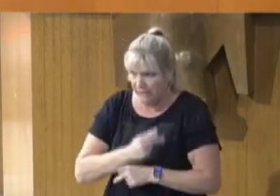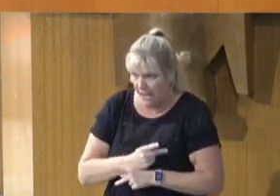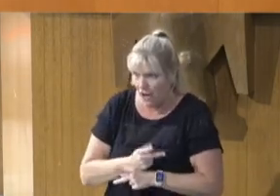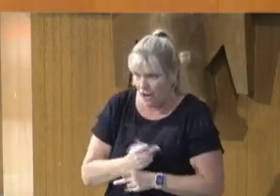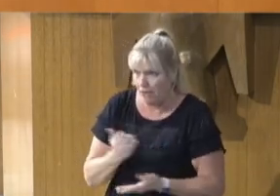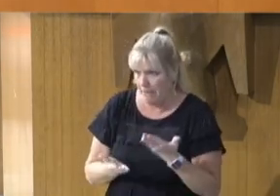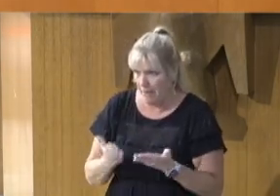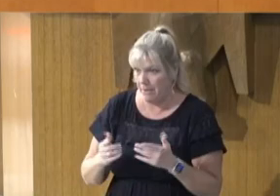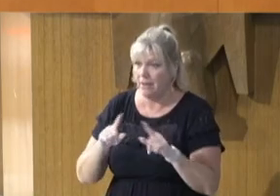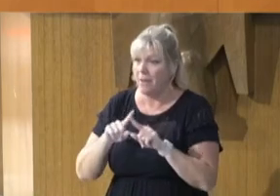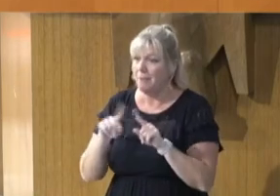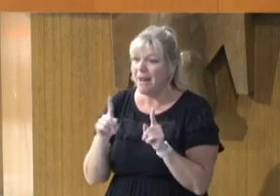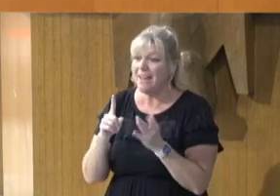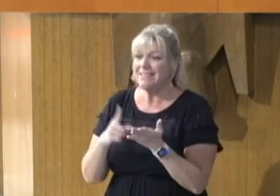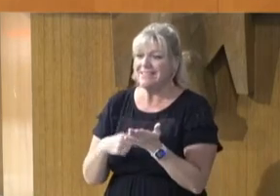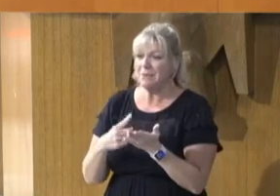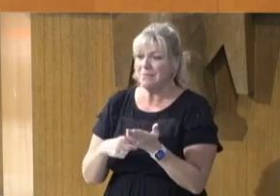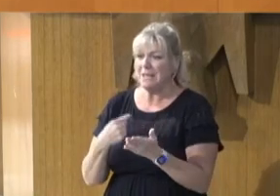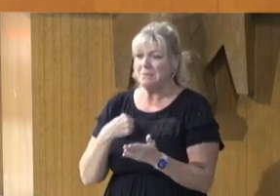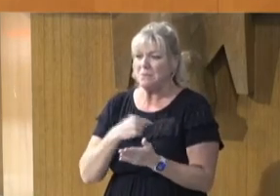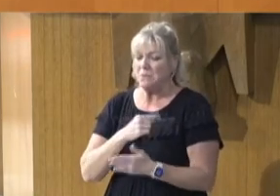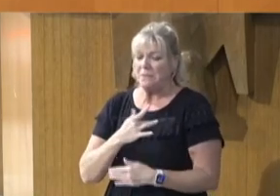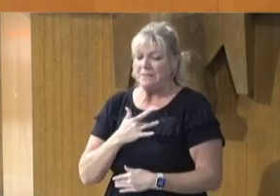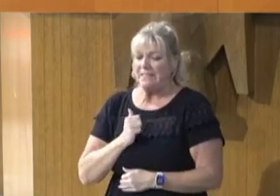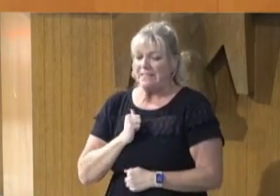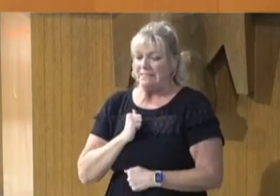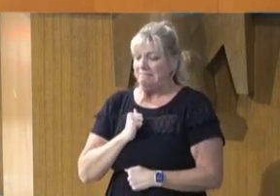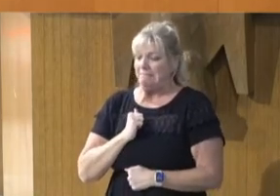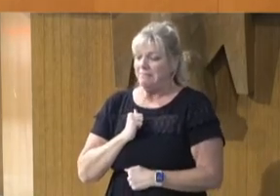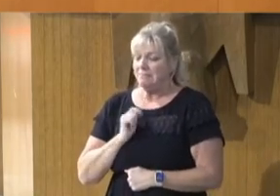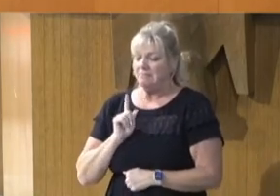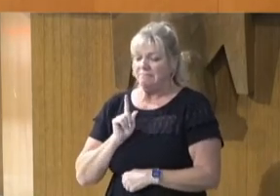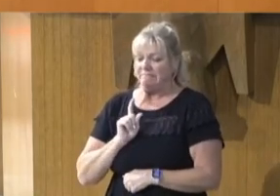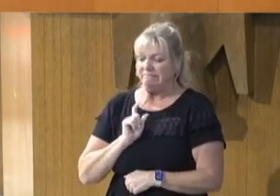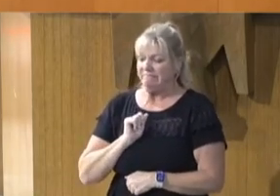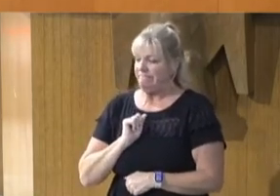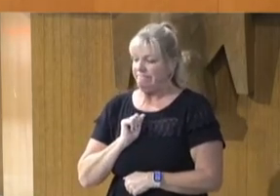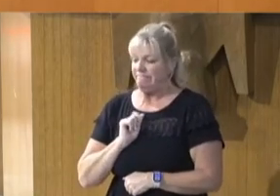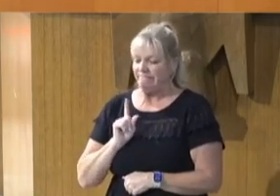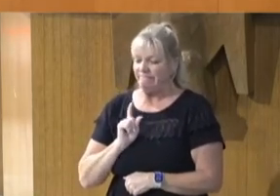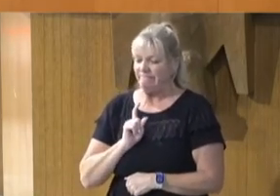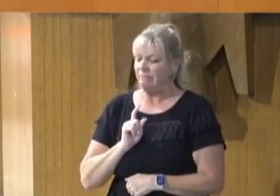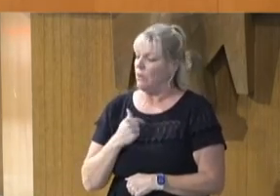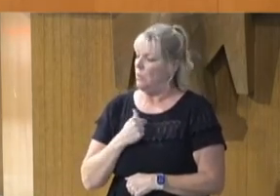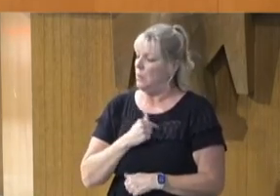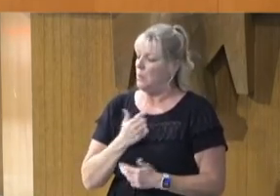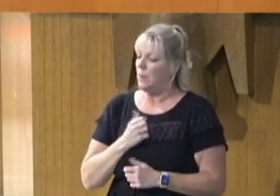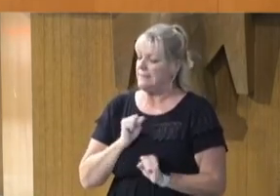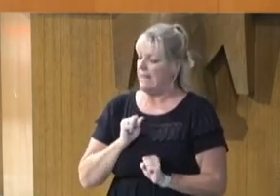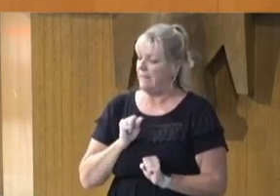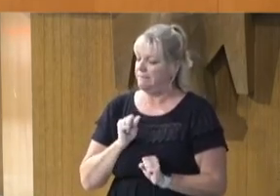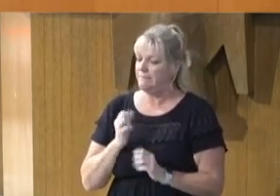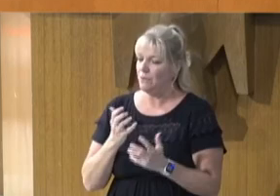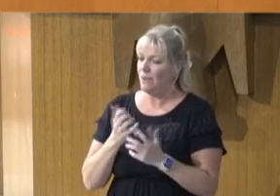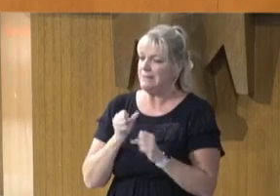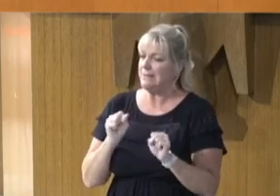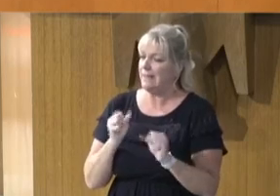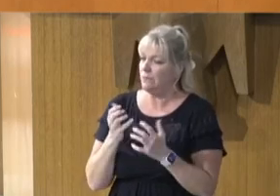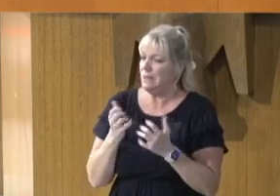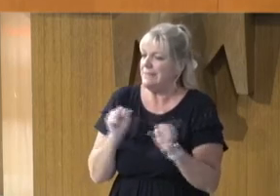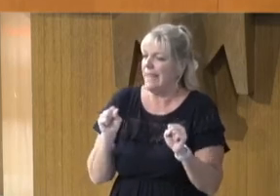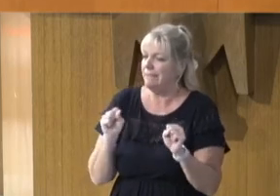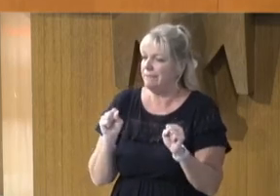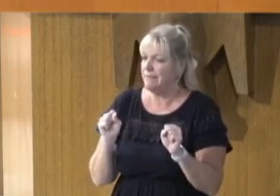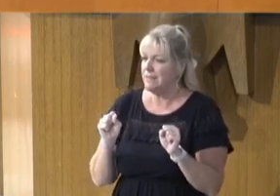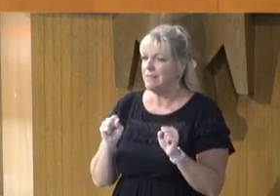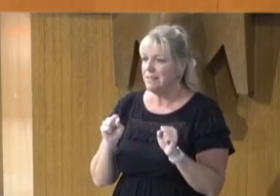decision to keep our distance is determined by our attempts to play it safe, to avoid the kind of